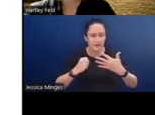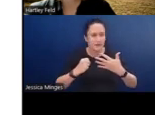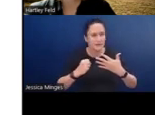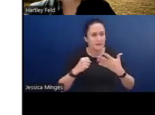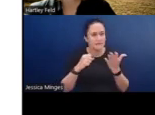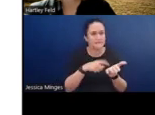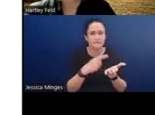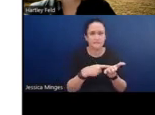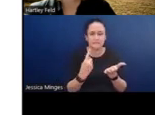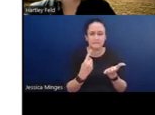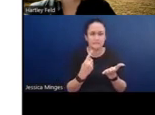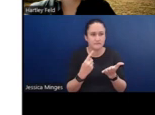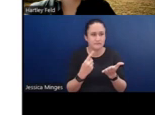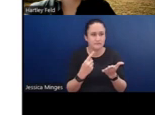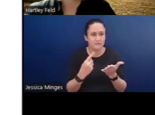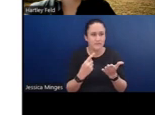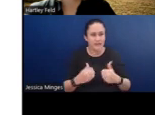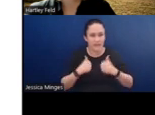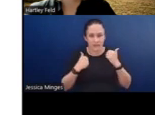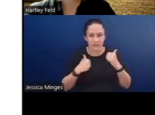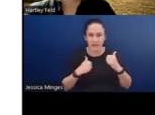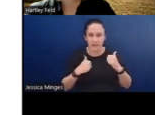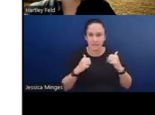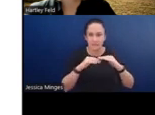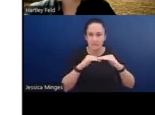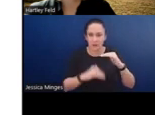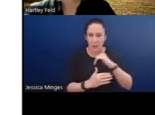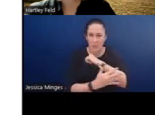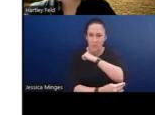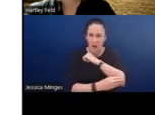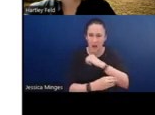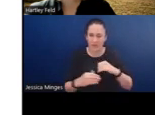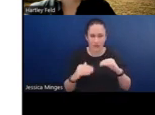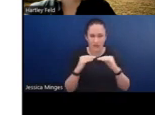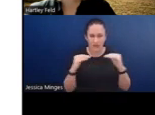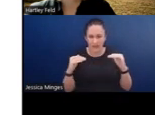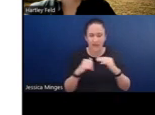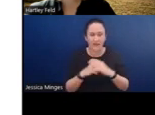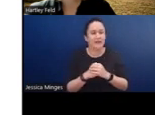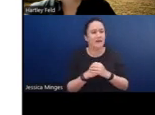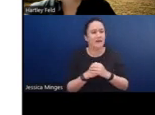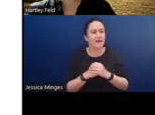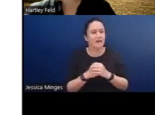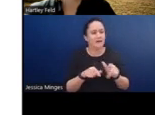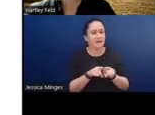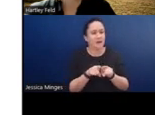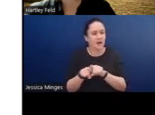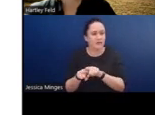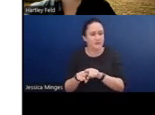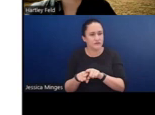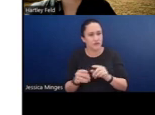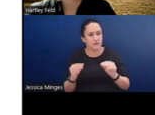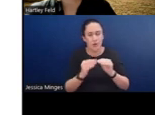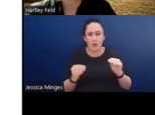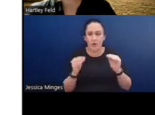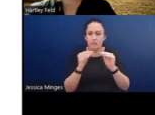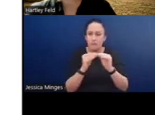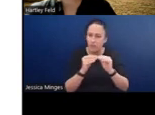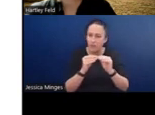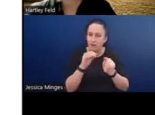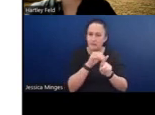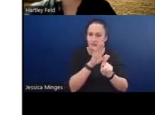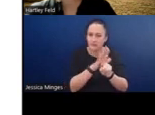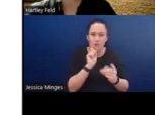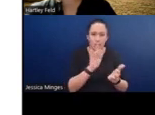living below the poverty line. And then they are increasingly exposed to exploitation and